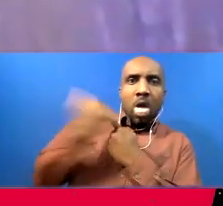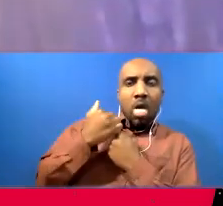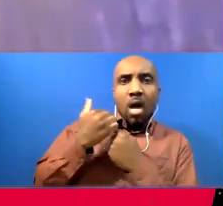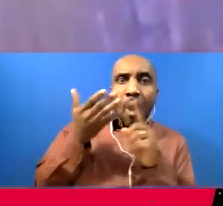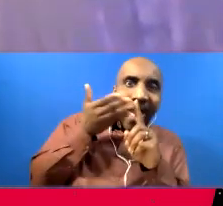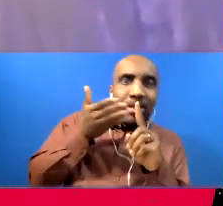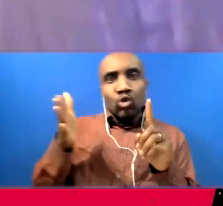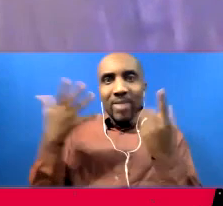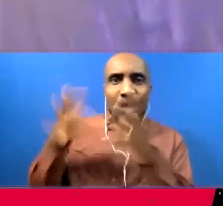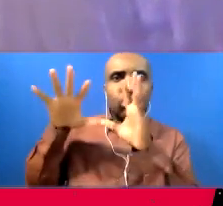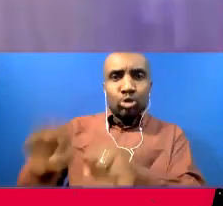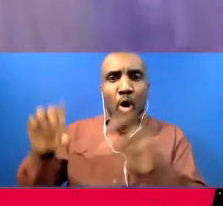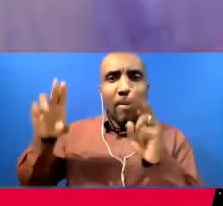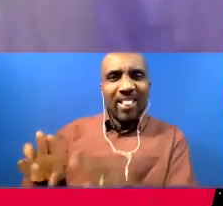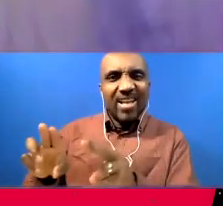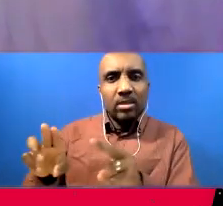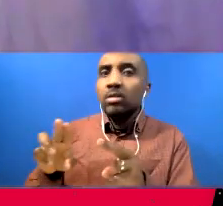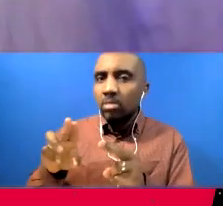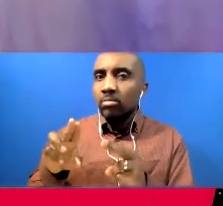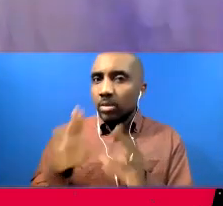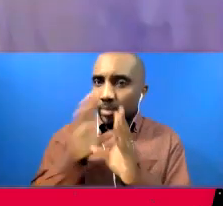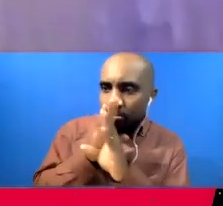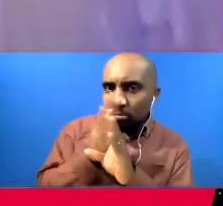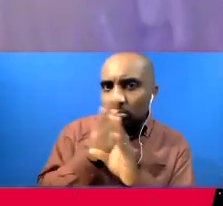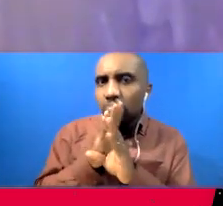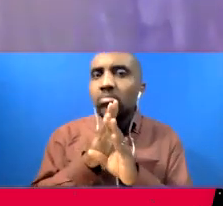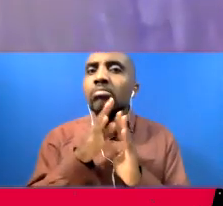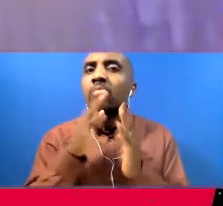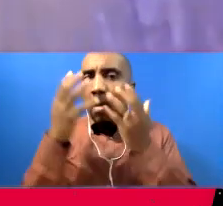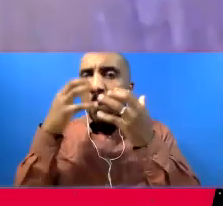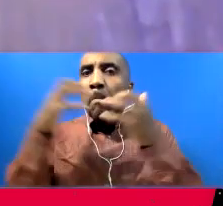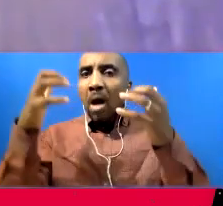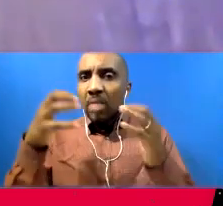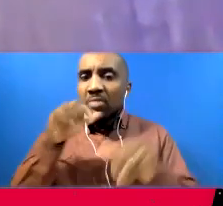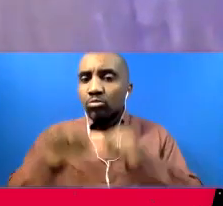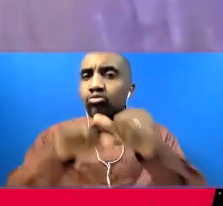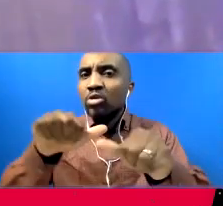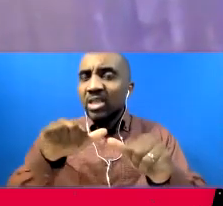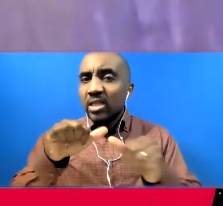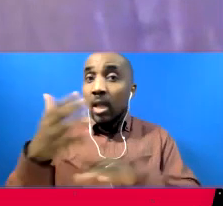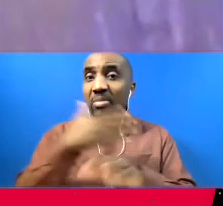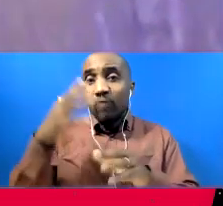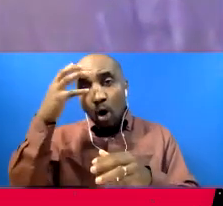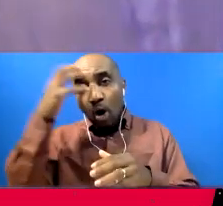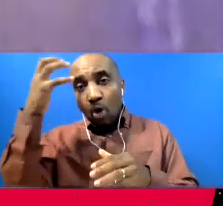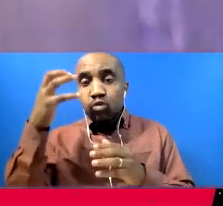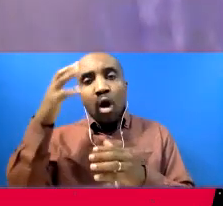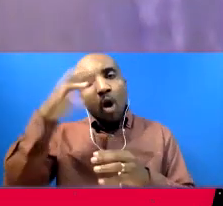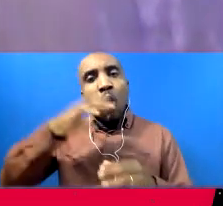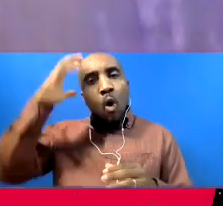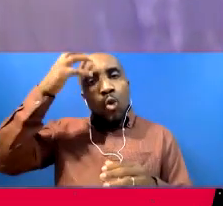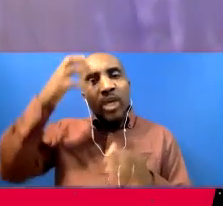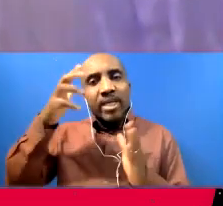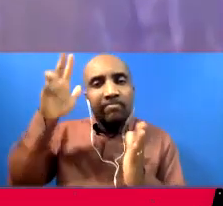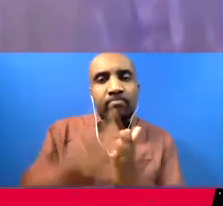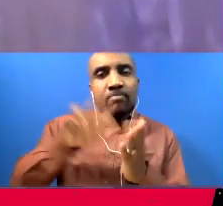countering violent extremism, so to speak. And that was rushed through all of the respective stages before receiving royal assent. And in the case of earlier